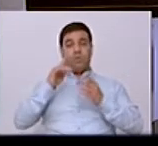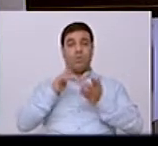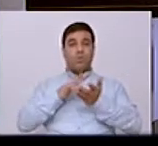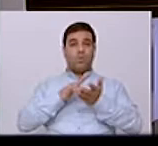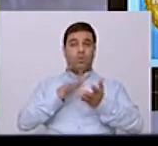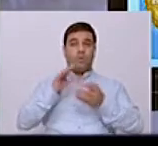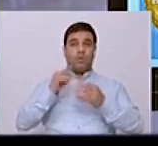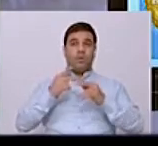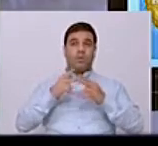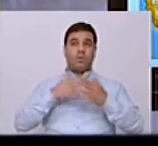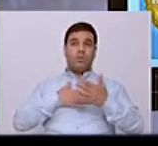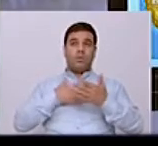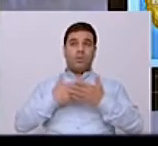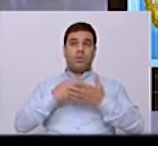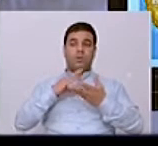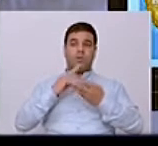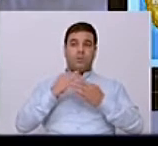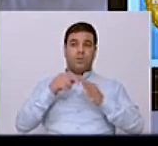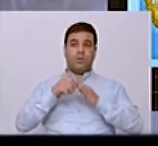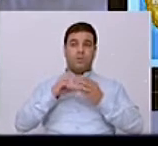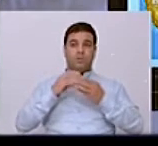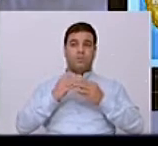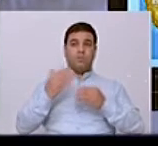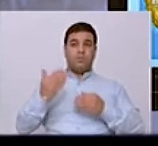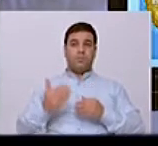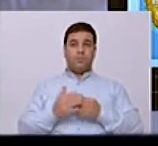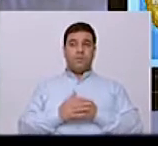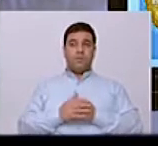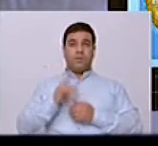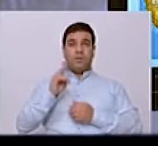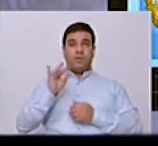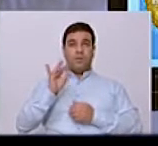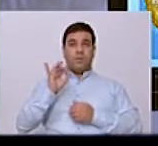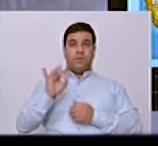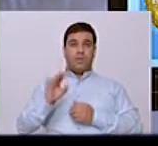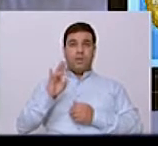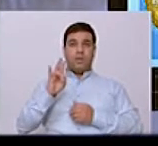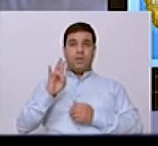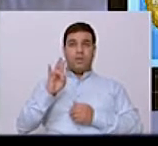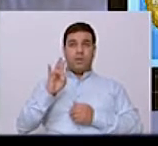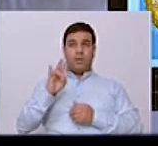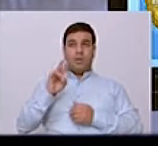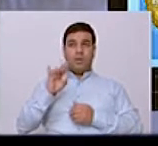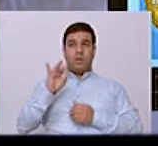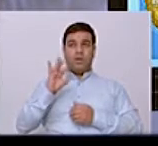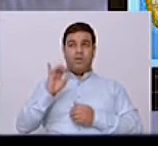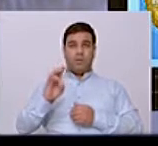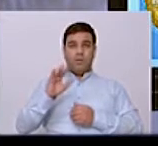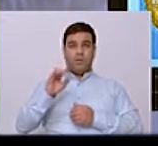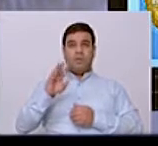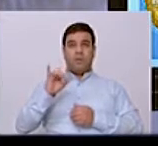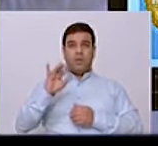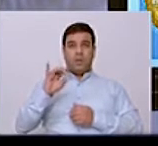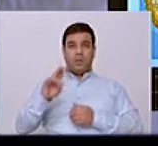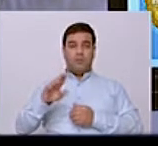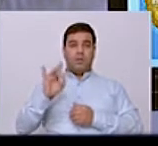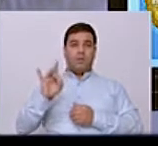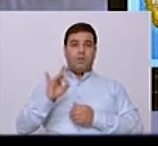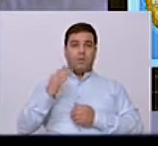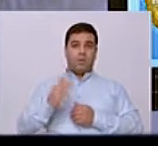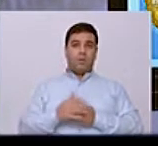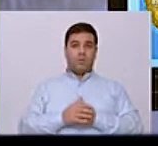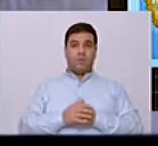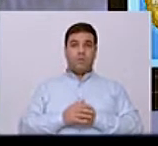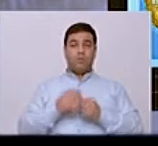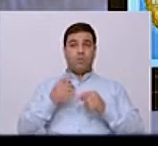va xizmatlar sohasiga ixtisoslashgan davlatlar, ya'ni Kipr, Livan va Maldiv Respublikasi kiritiladi.